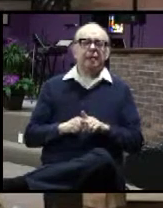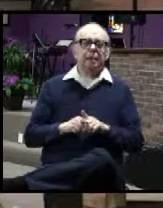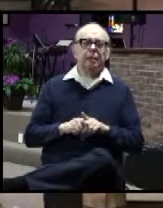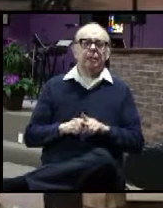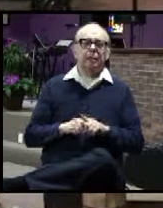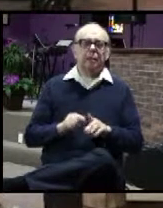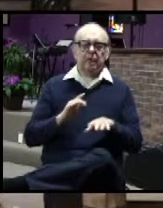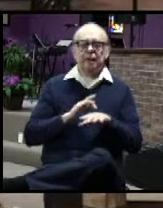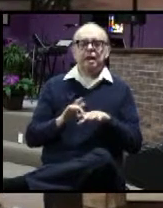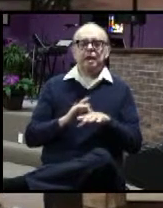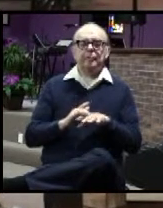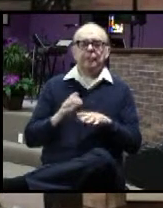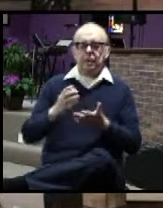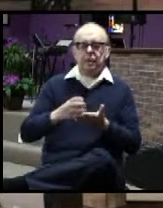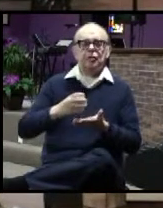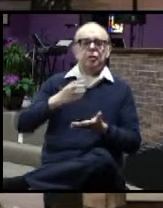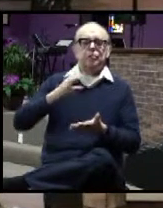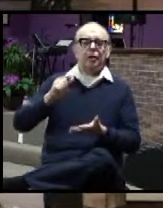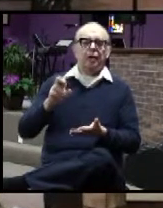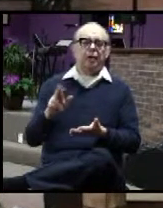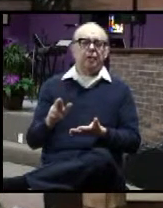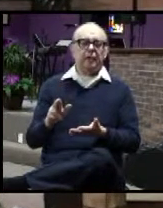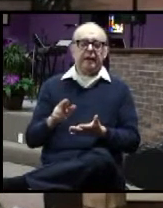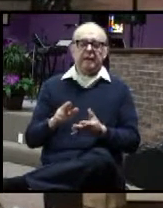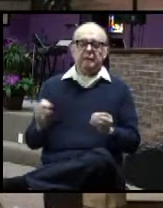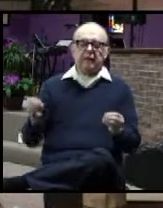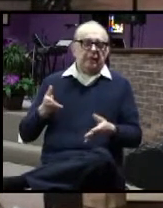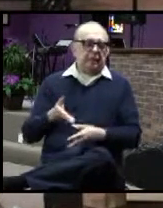jar. There's nothing there.